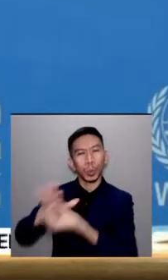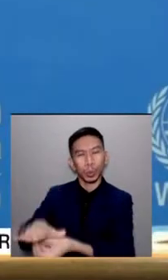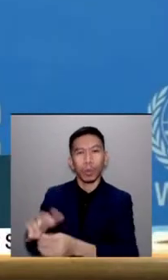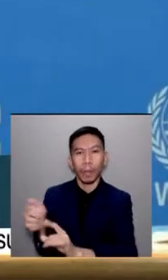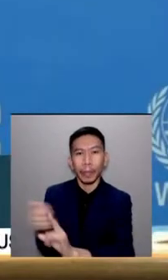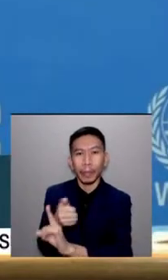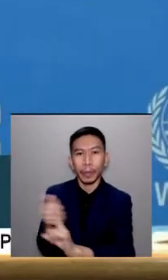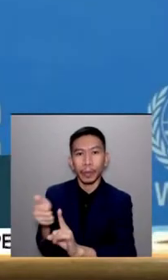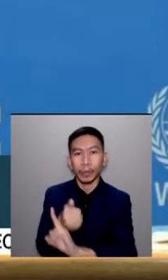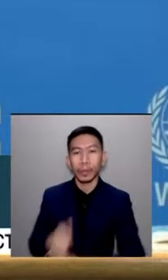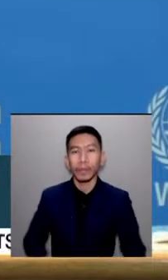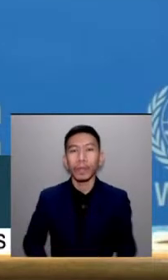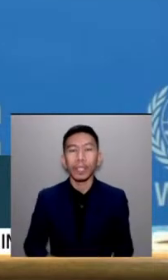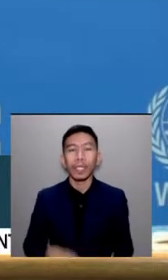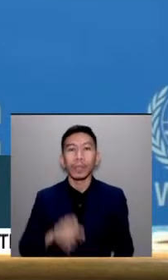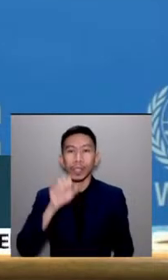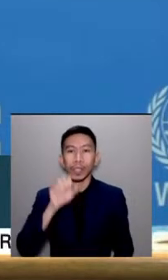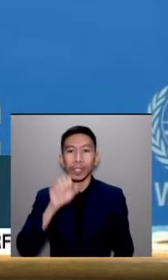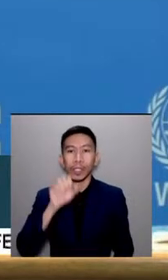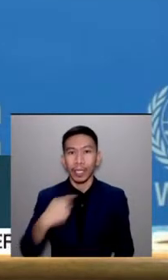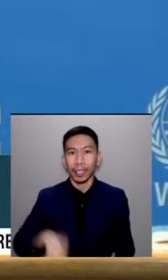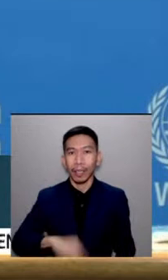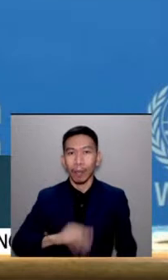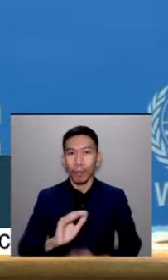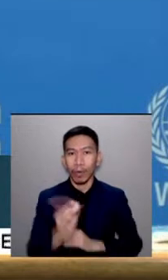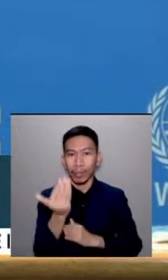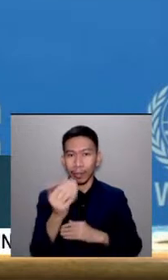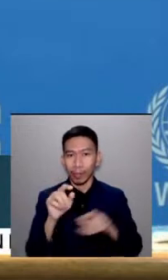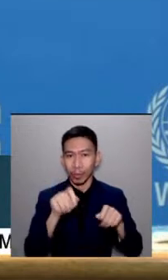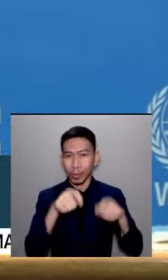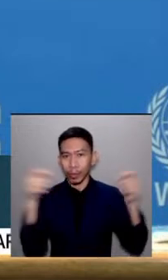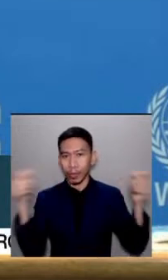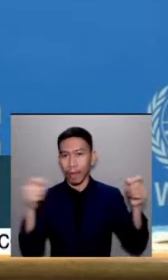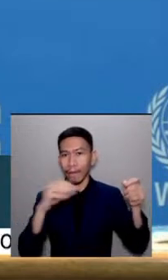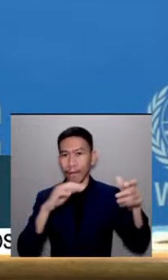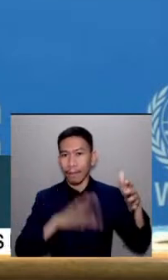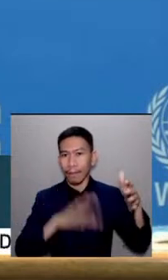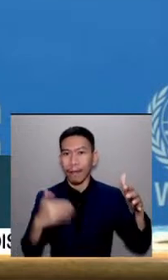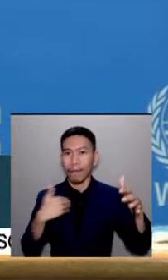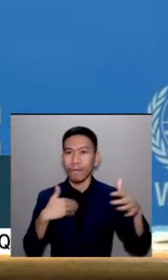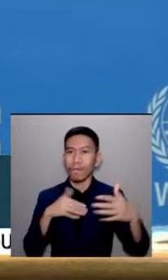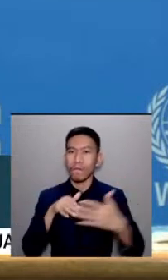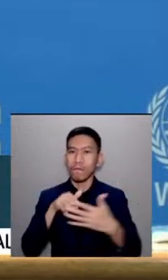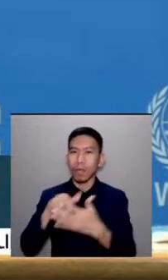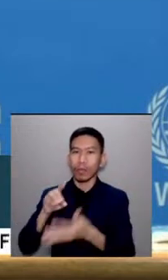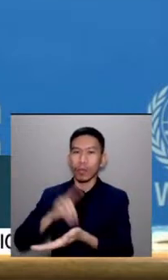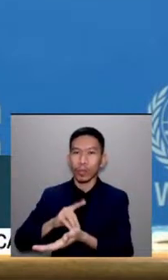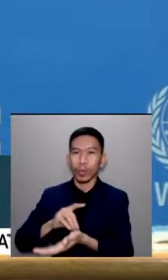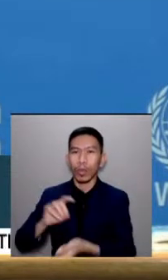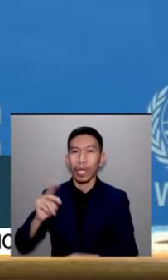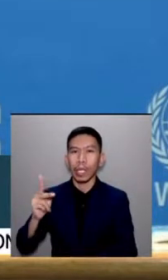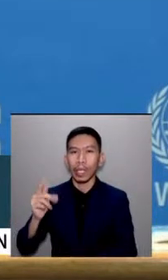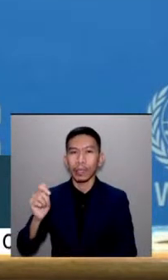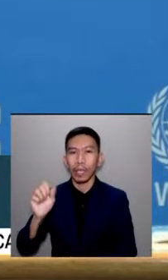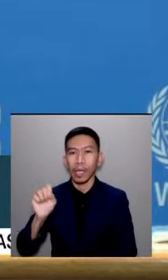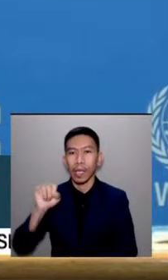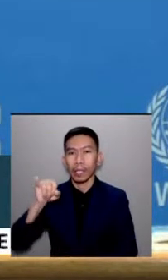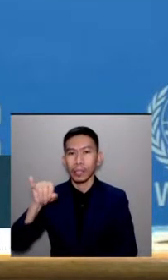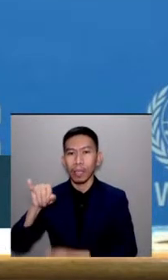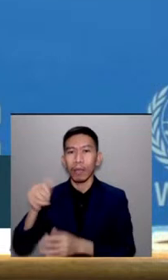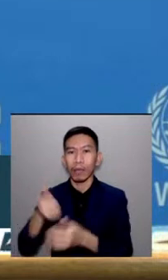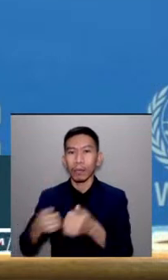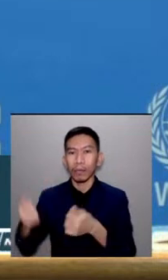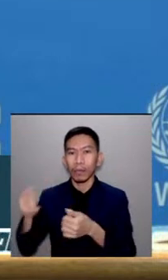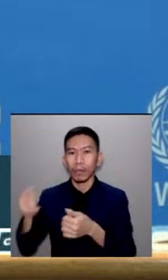report by the South China Morning Post, the allegations were laid out in an internal complaint against Dr. Takeshi Kasai, the director of the